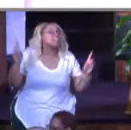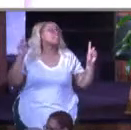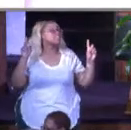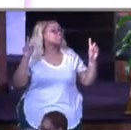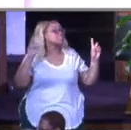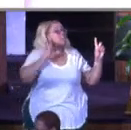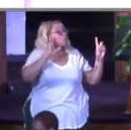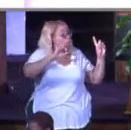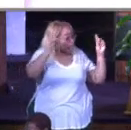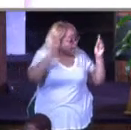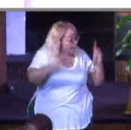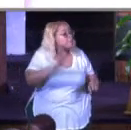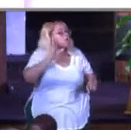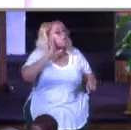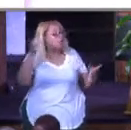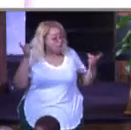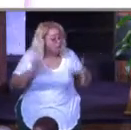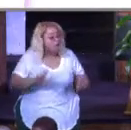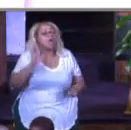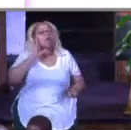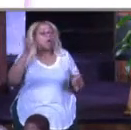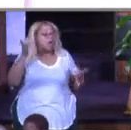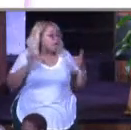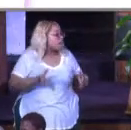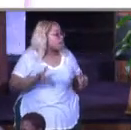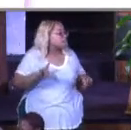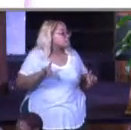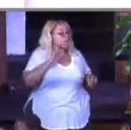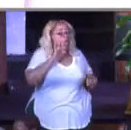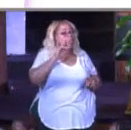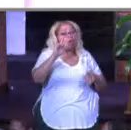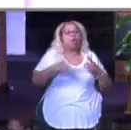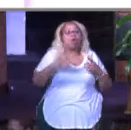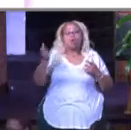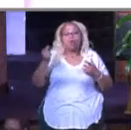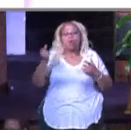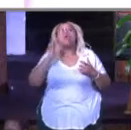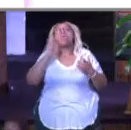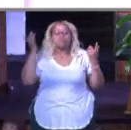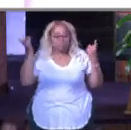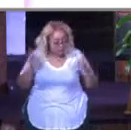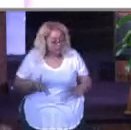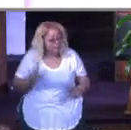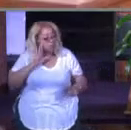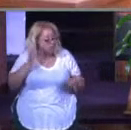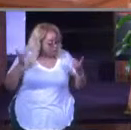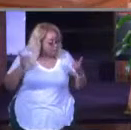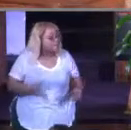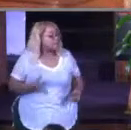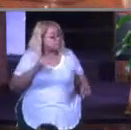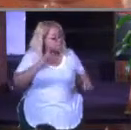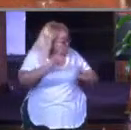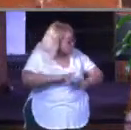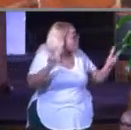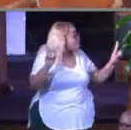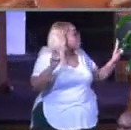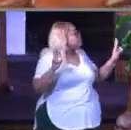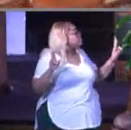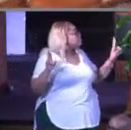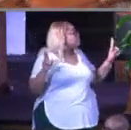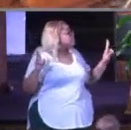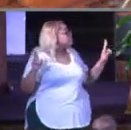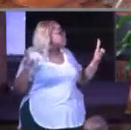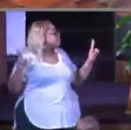deliverance. It's coming. It's coming. It's coming. It's not going to tarry. It's coming. It's coming. It's coming. You better get ready.